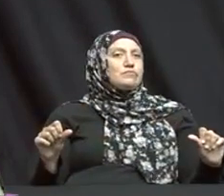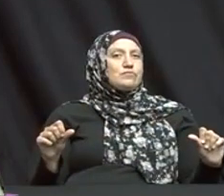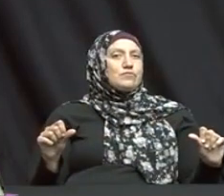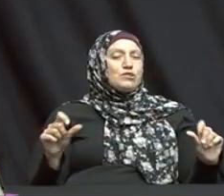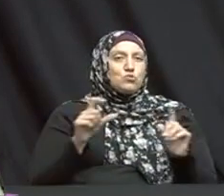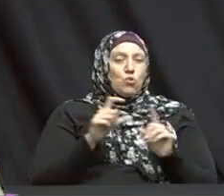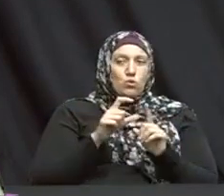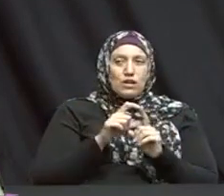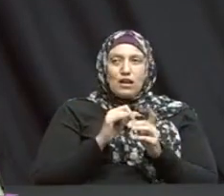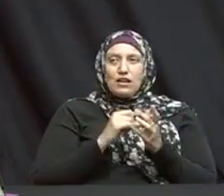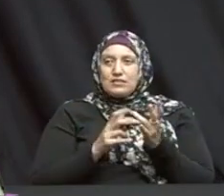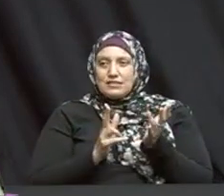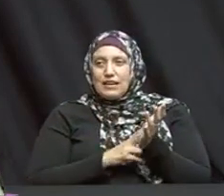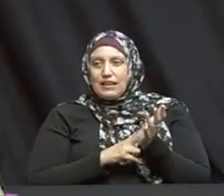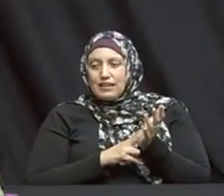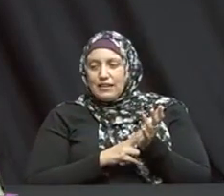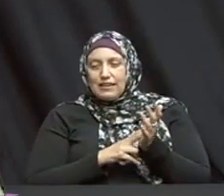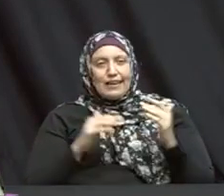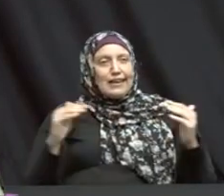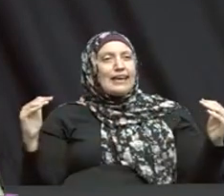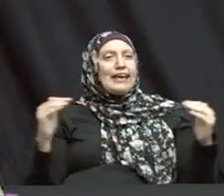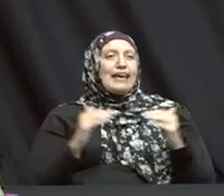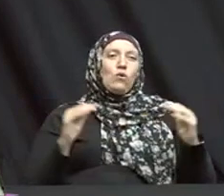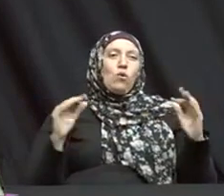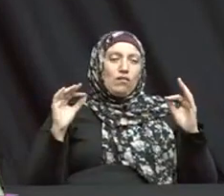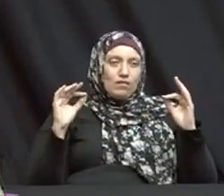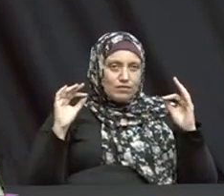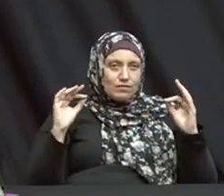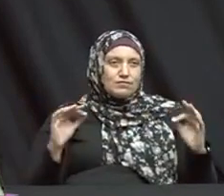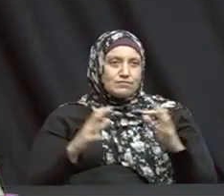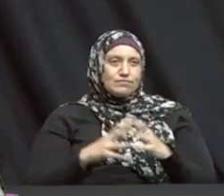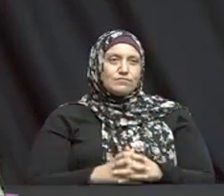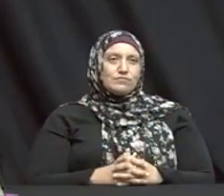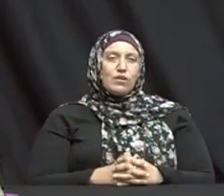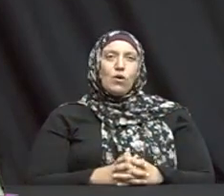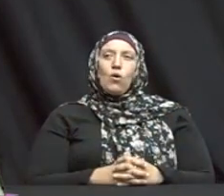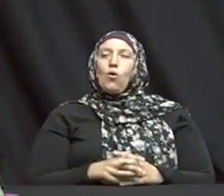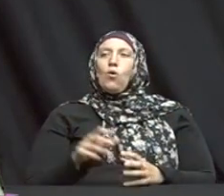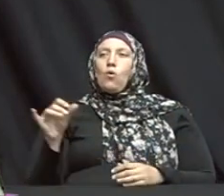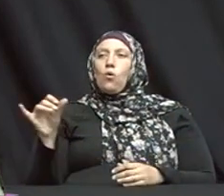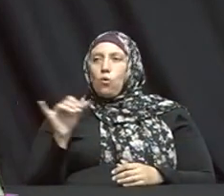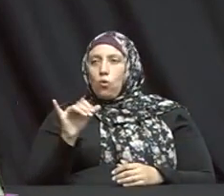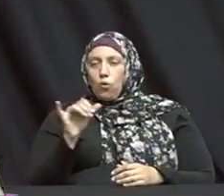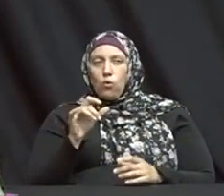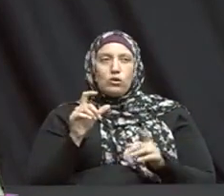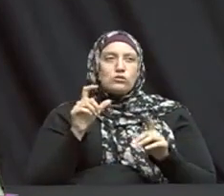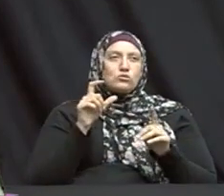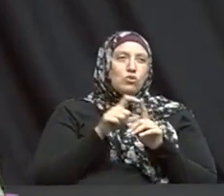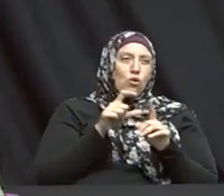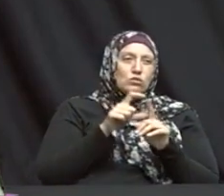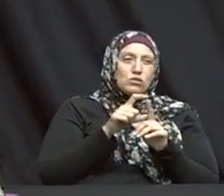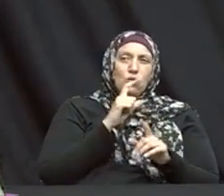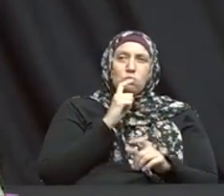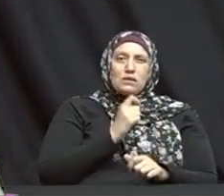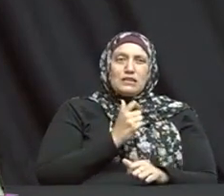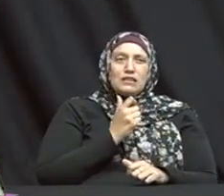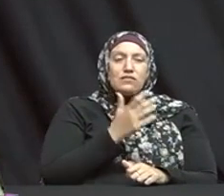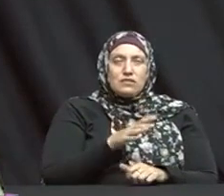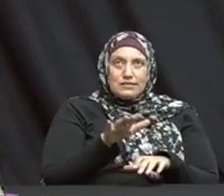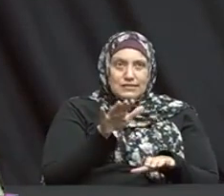and son are getting equal amounts, or daughter gets a similar or almost the same amount as